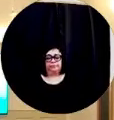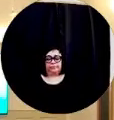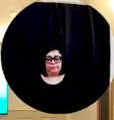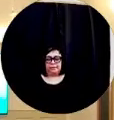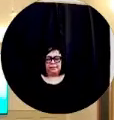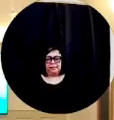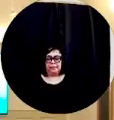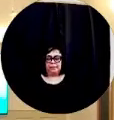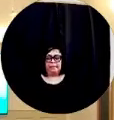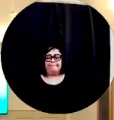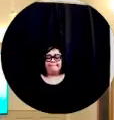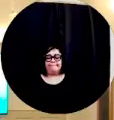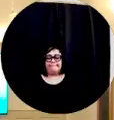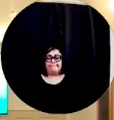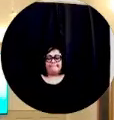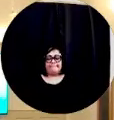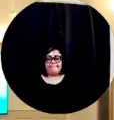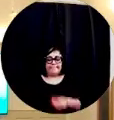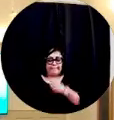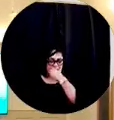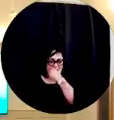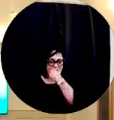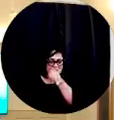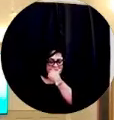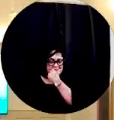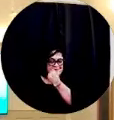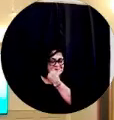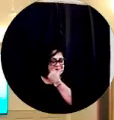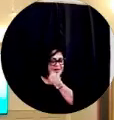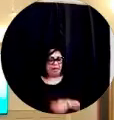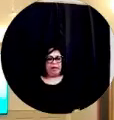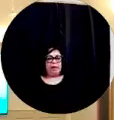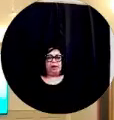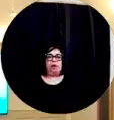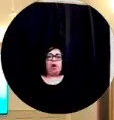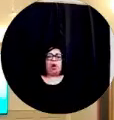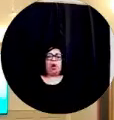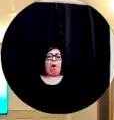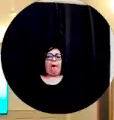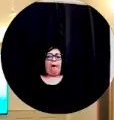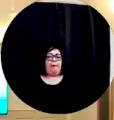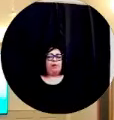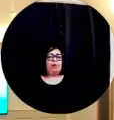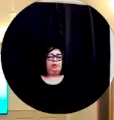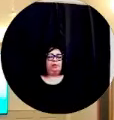Thank you.